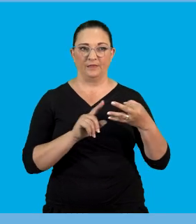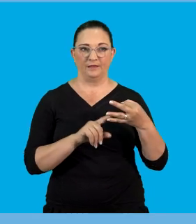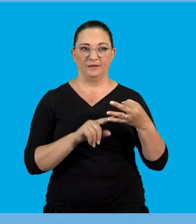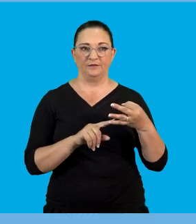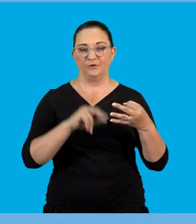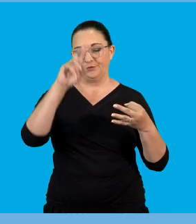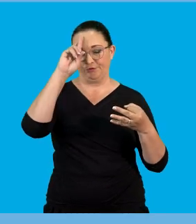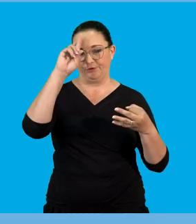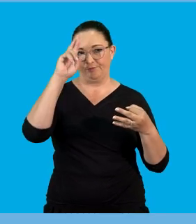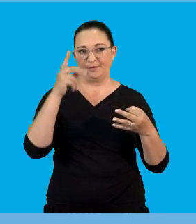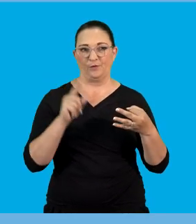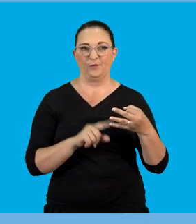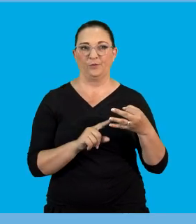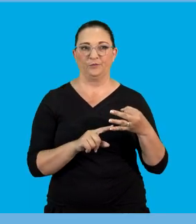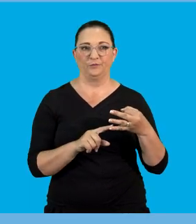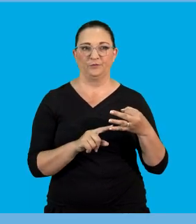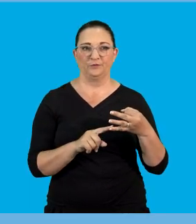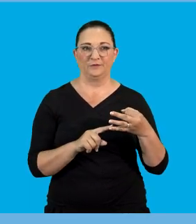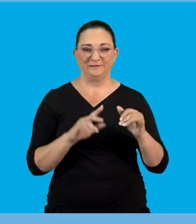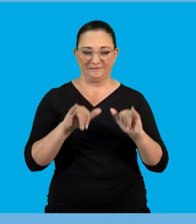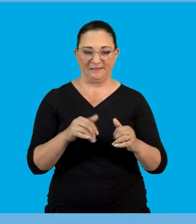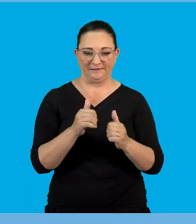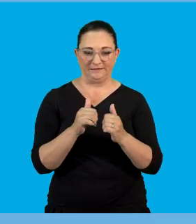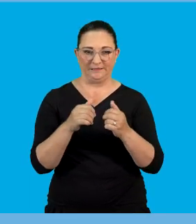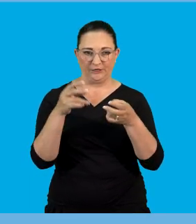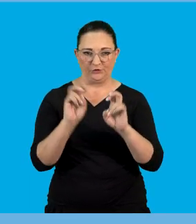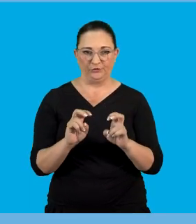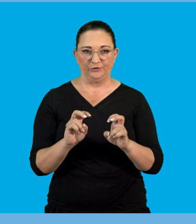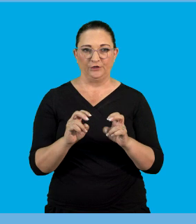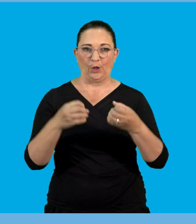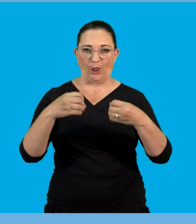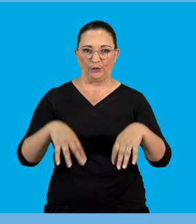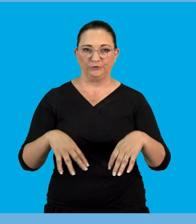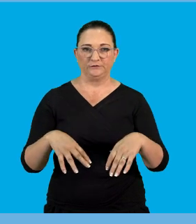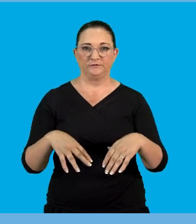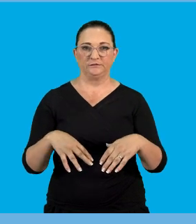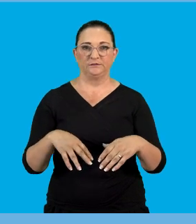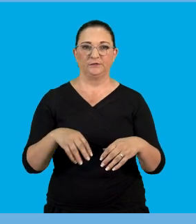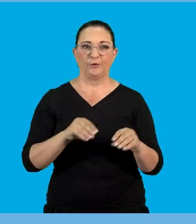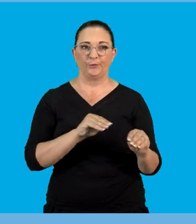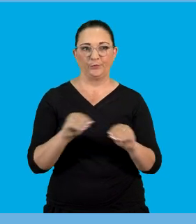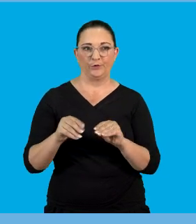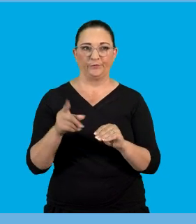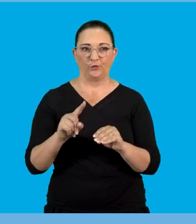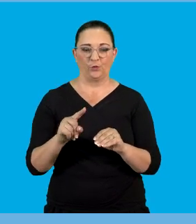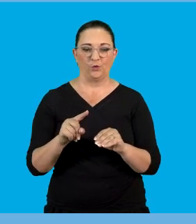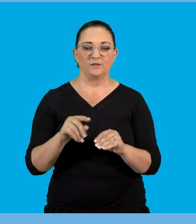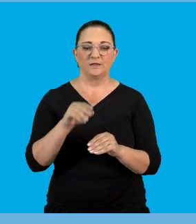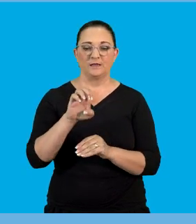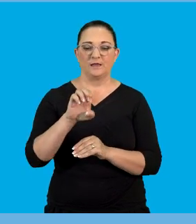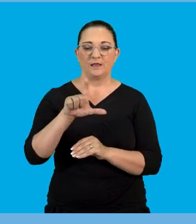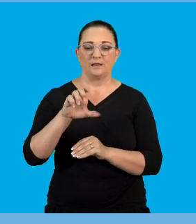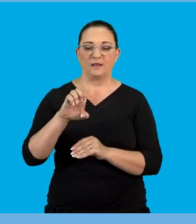always need to remember that the loss of static electricity as charges move off an object is called an